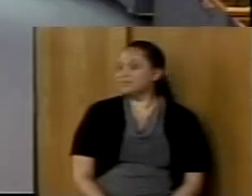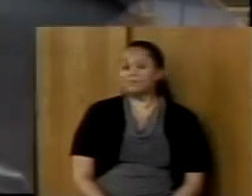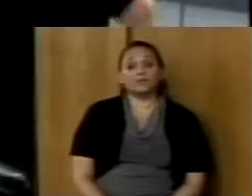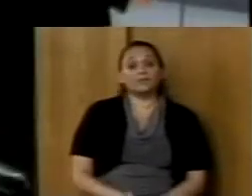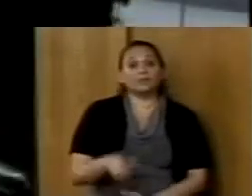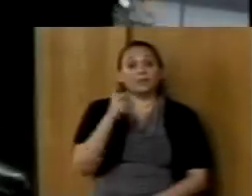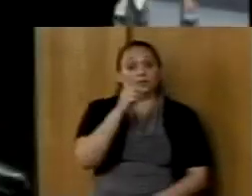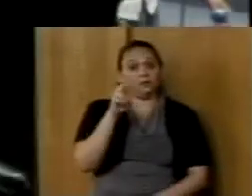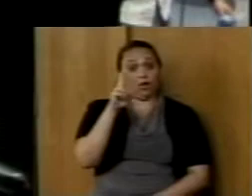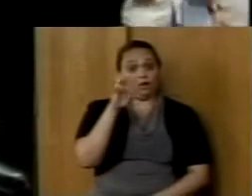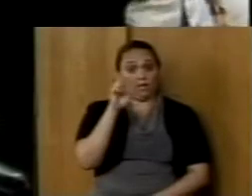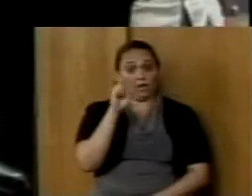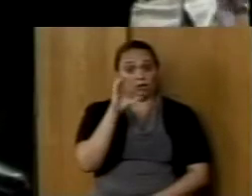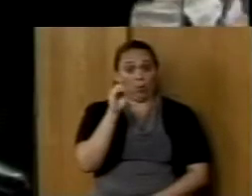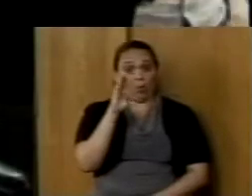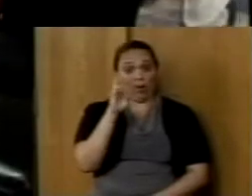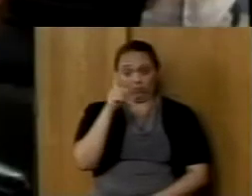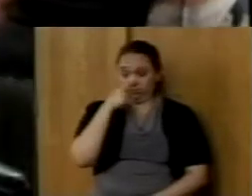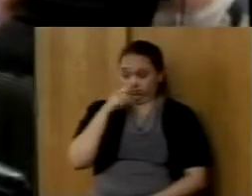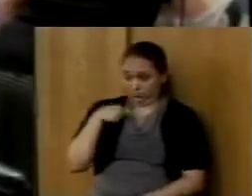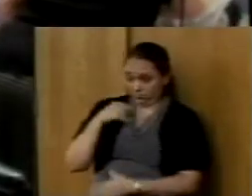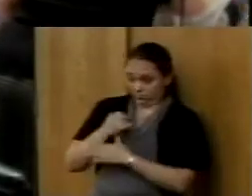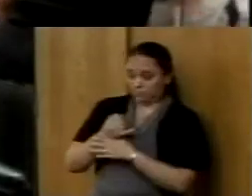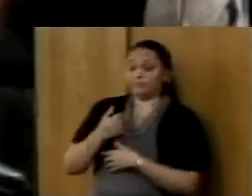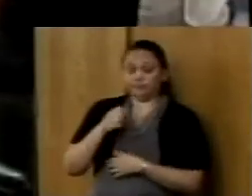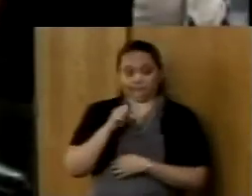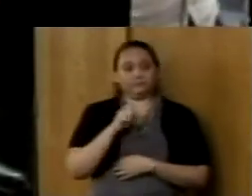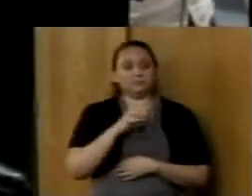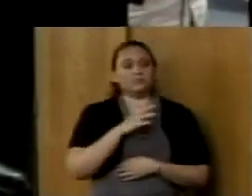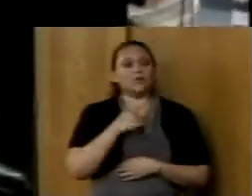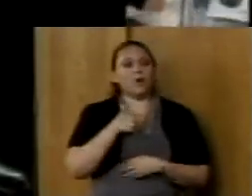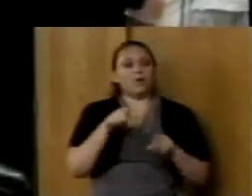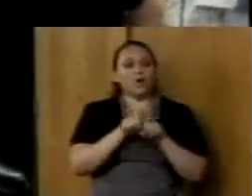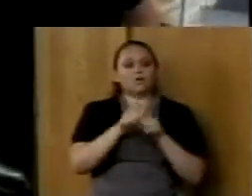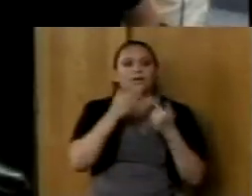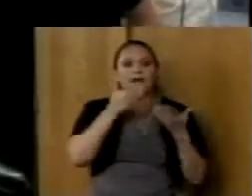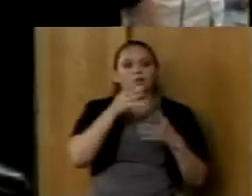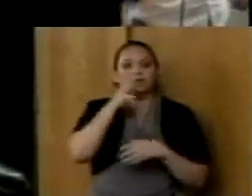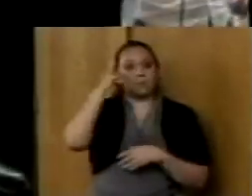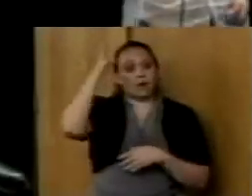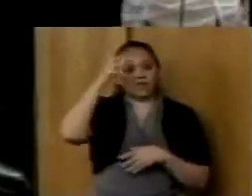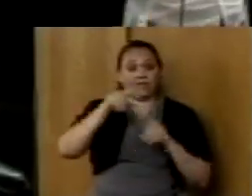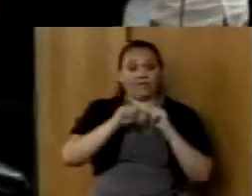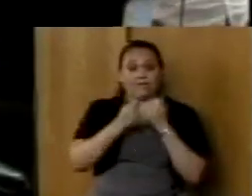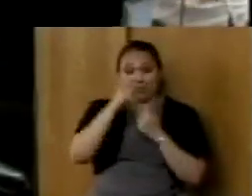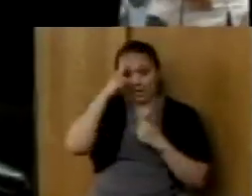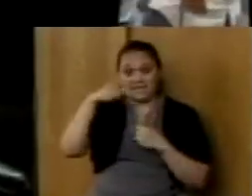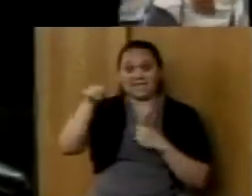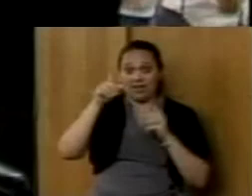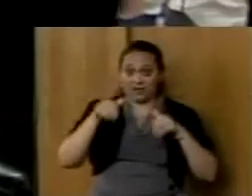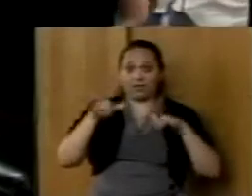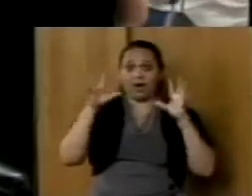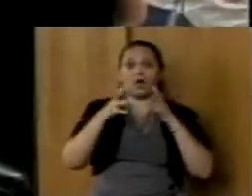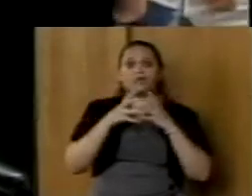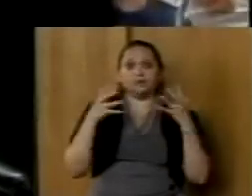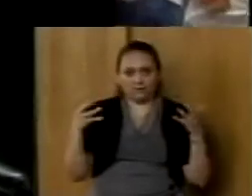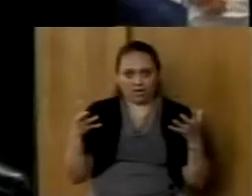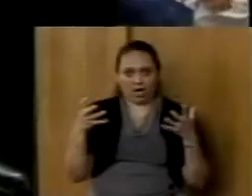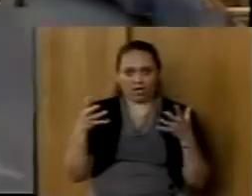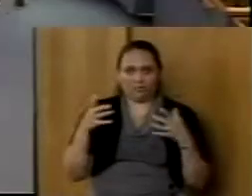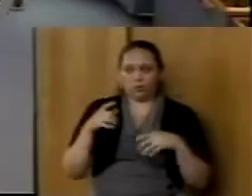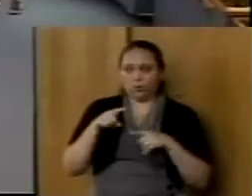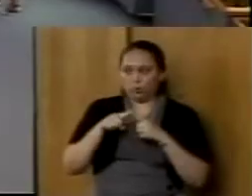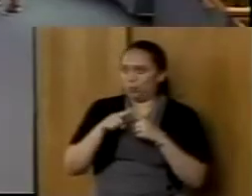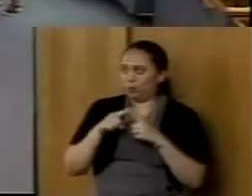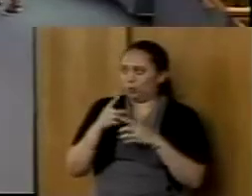And Dr. Escobedo, if I may, I would also like to thank the parents of this team because they have given up a lot and sacrificed a lot to get these kids where they